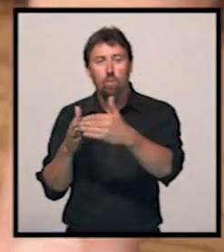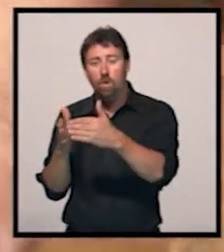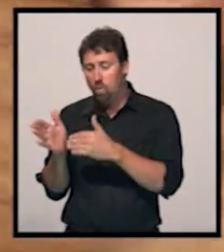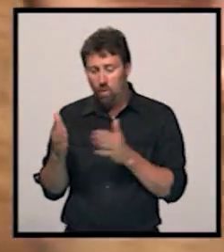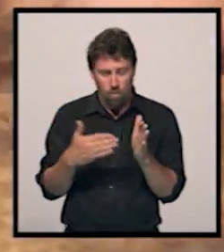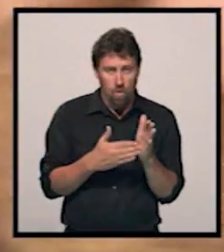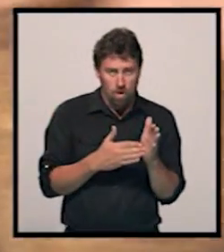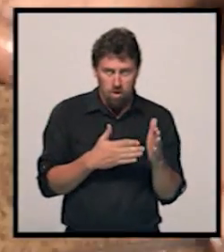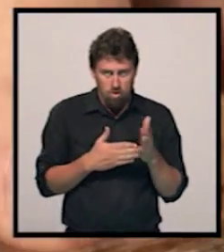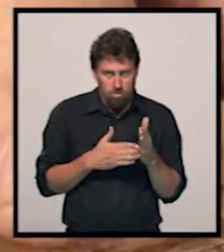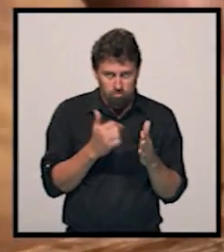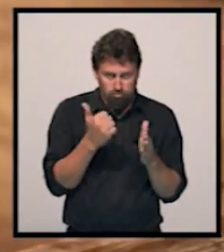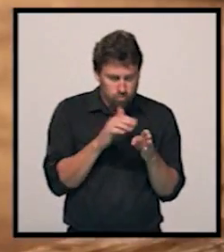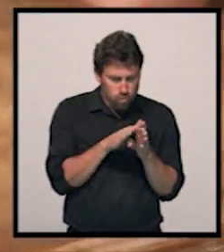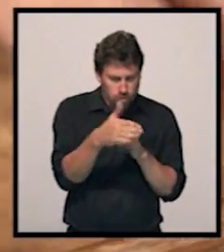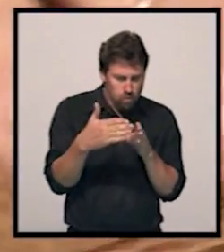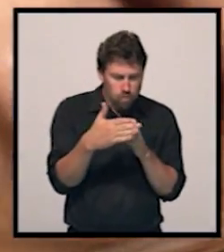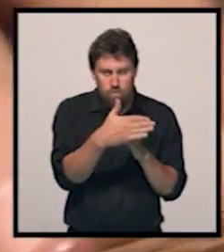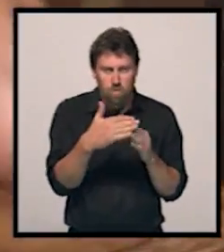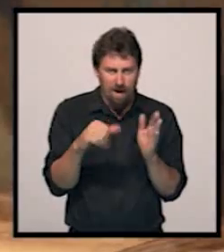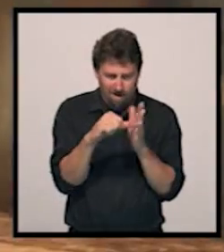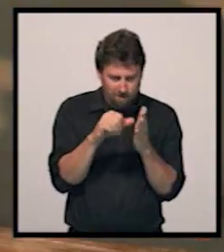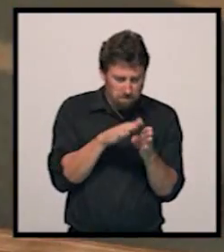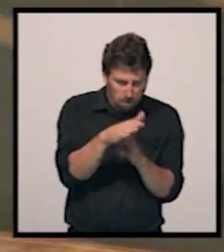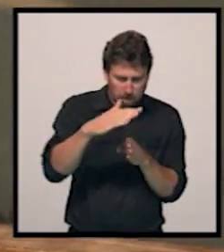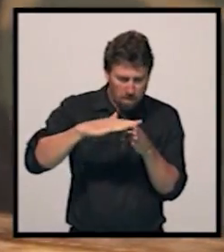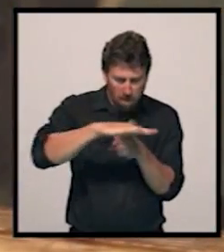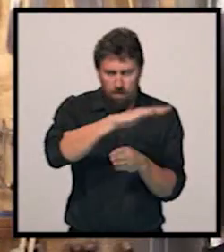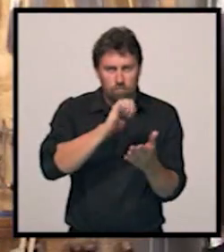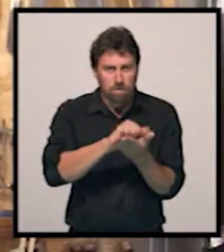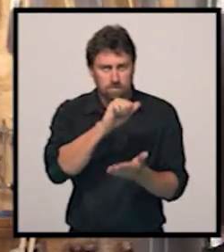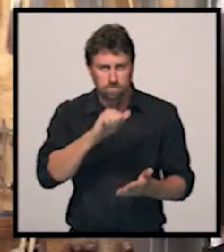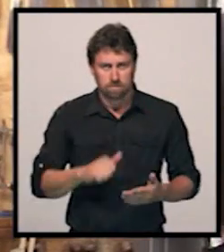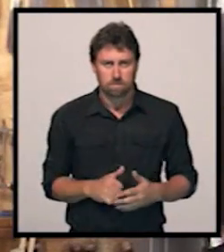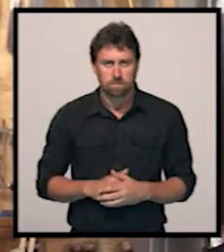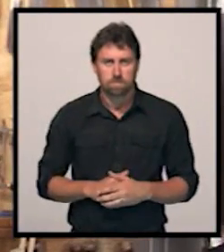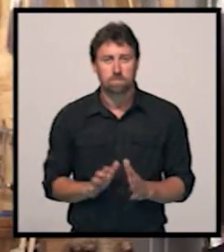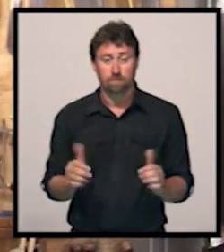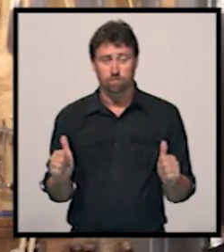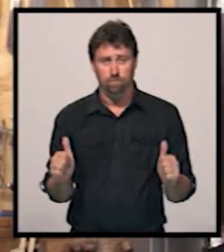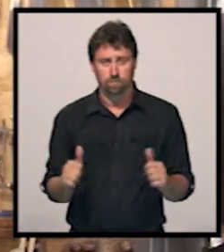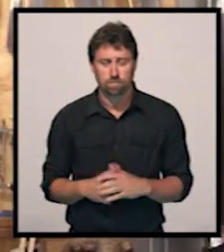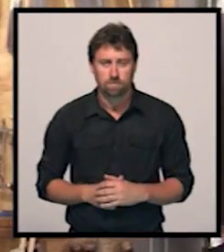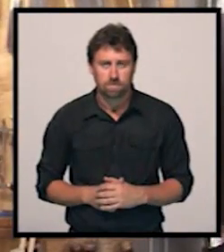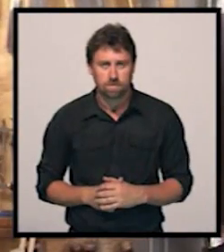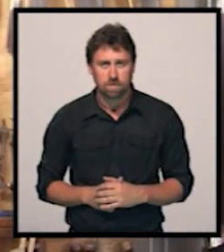and tight. So rub them in nice and hard. And there you have it. Get rid of that